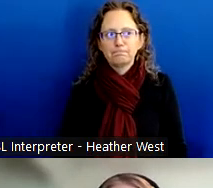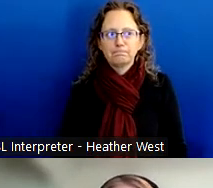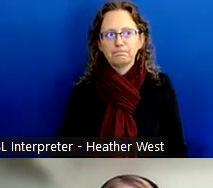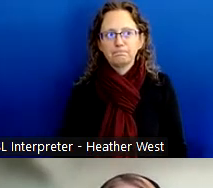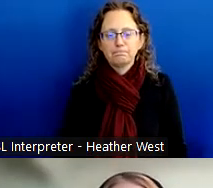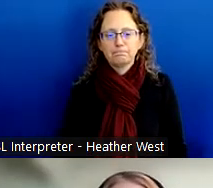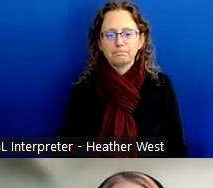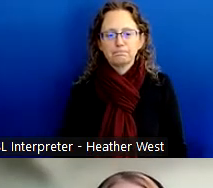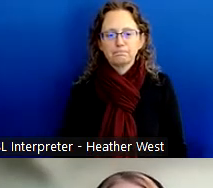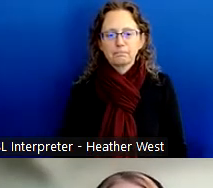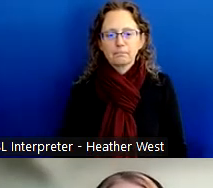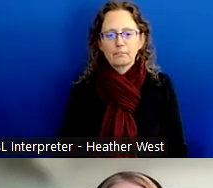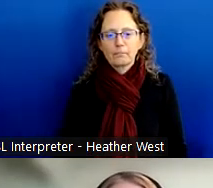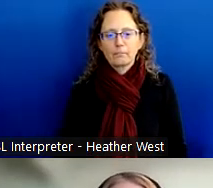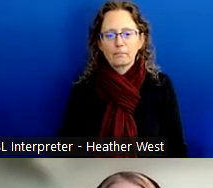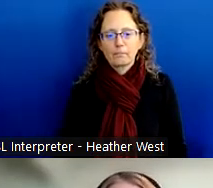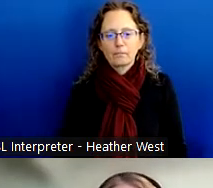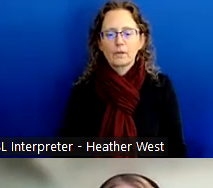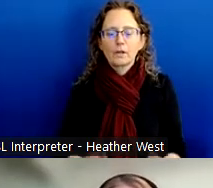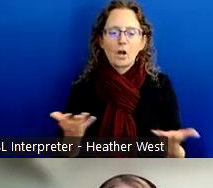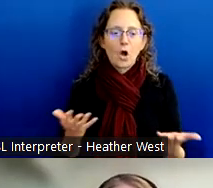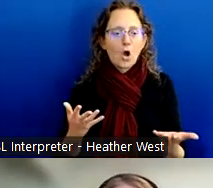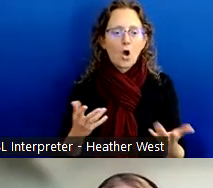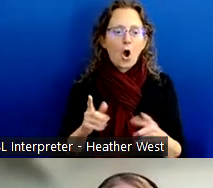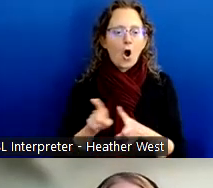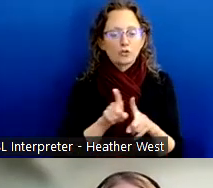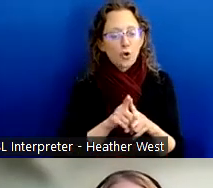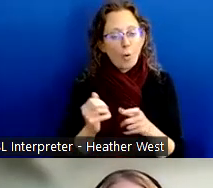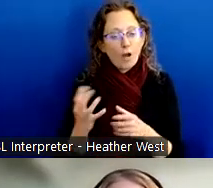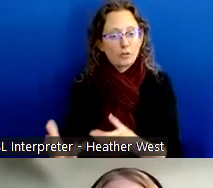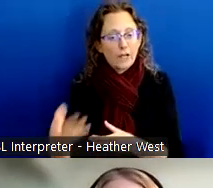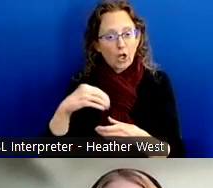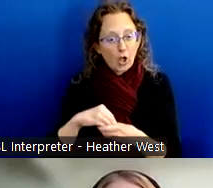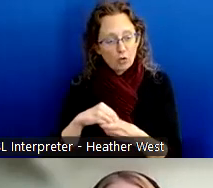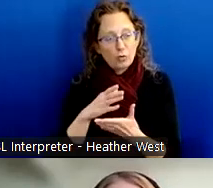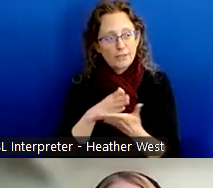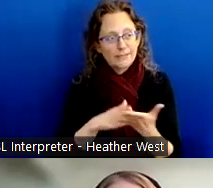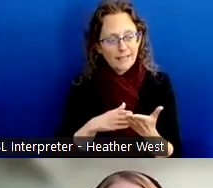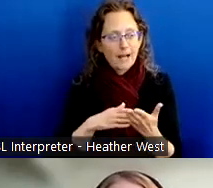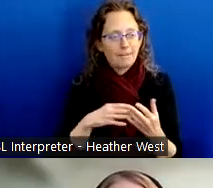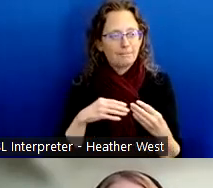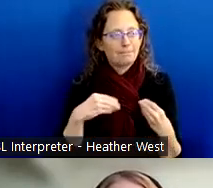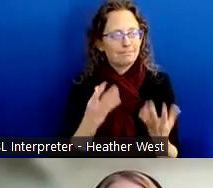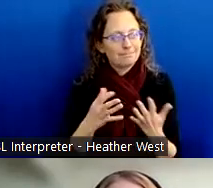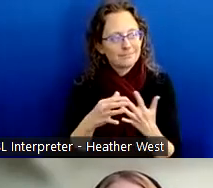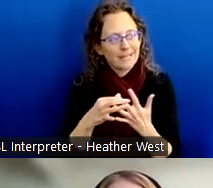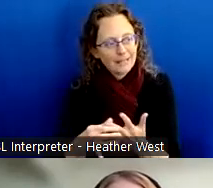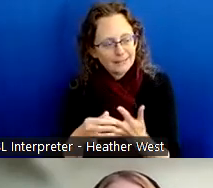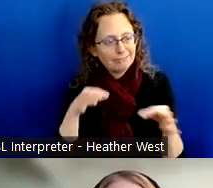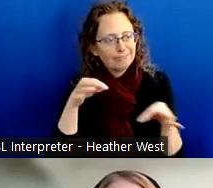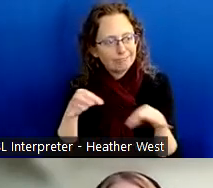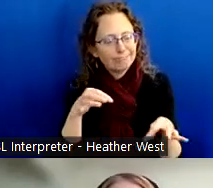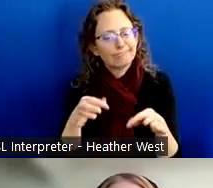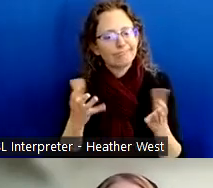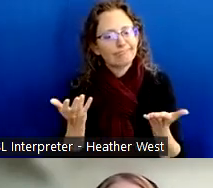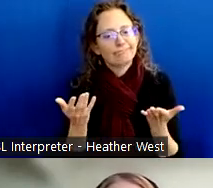you know, I think we want to include kind of some sort of guidance to folks as we're sort of, you know, working on